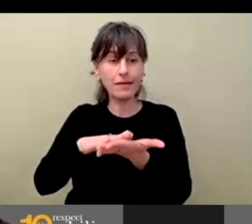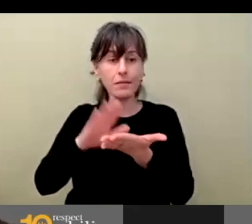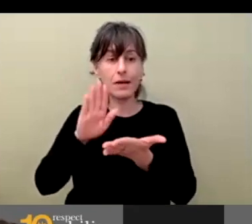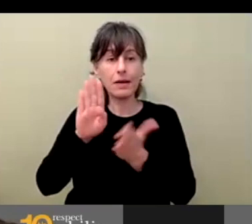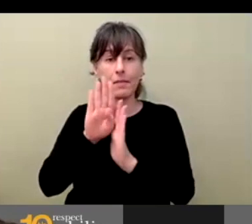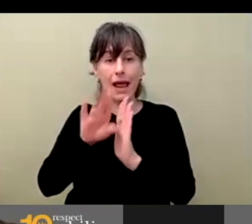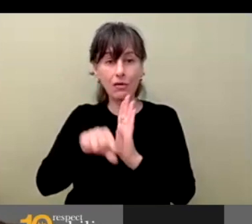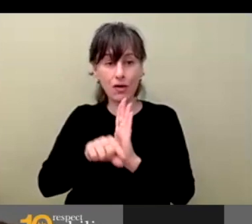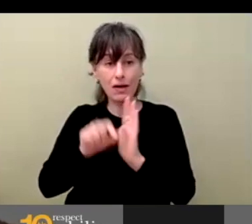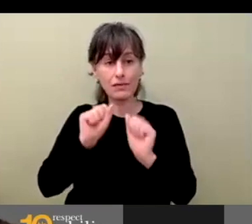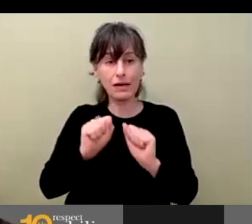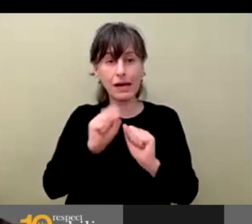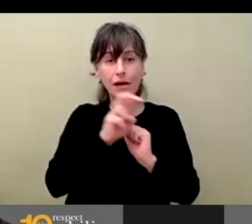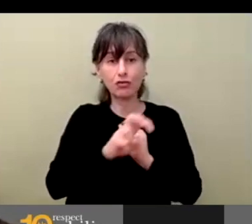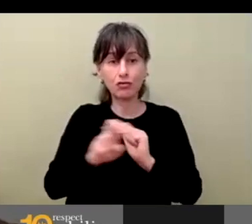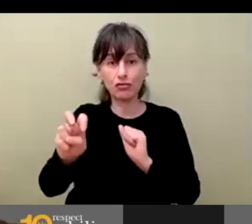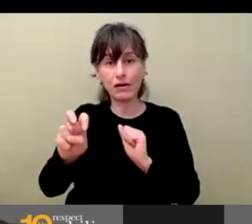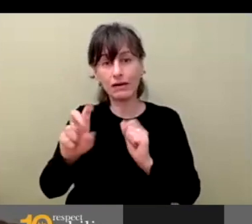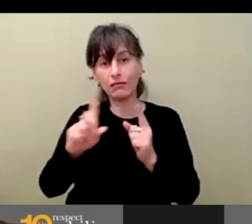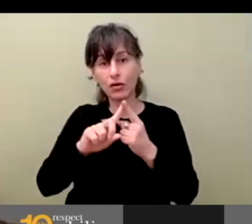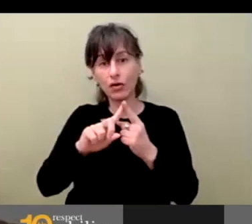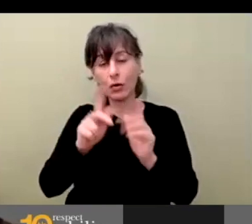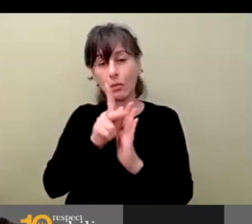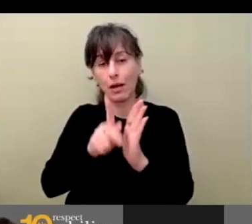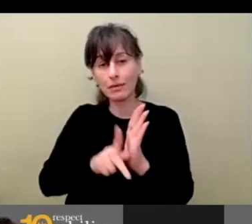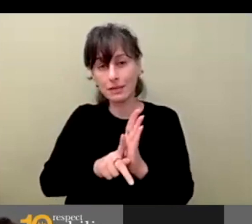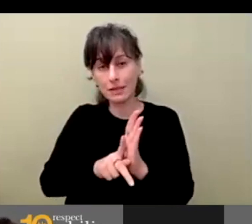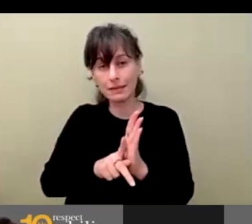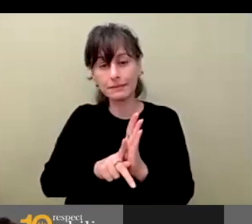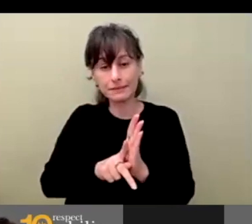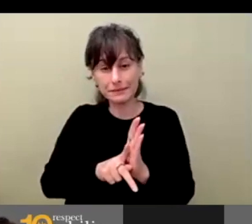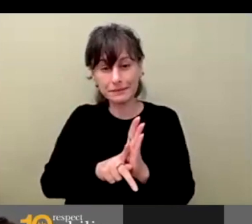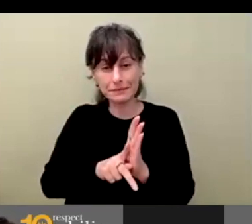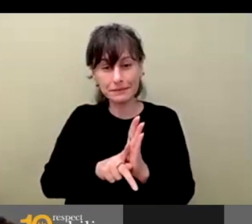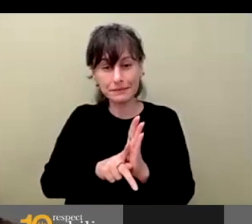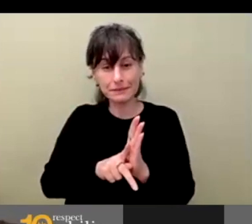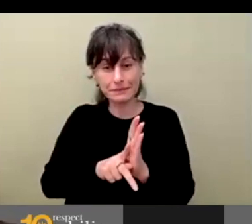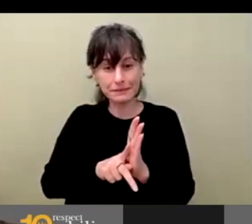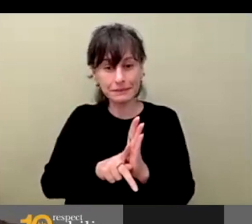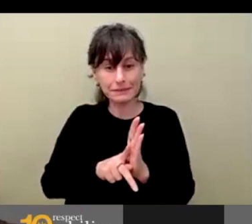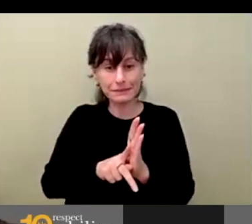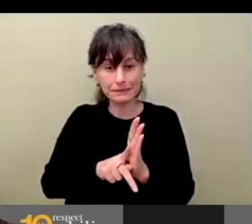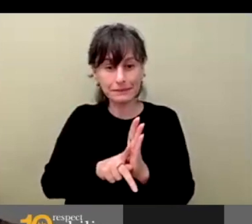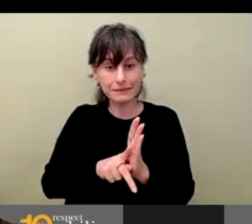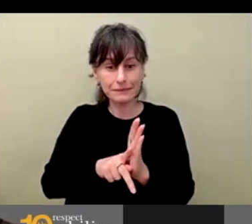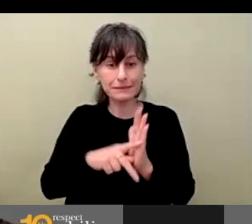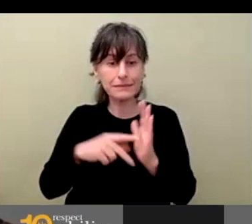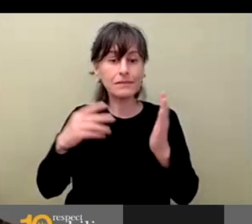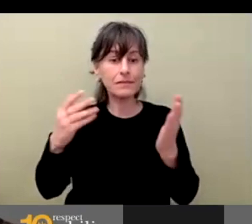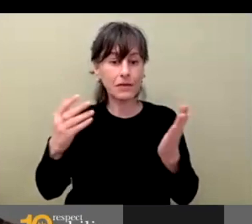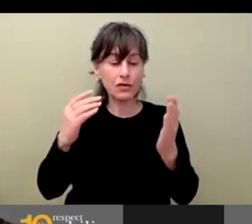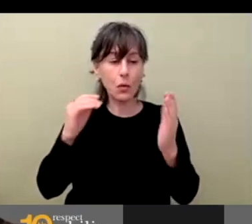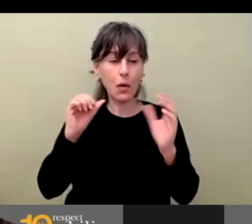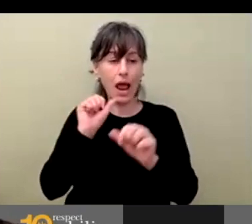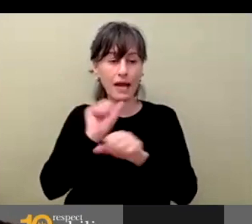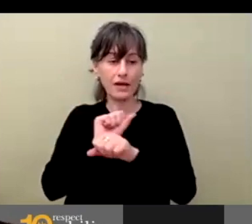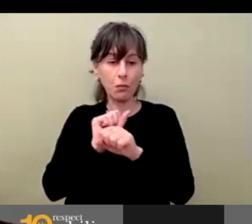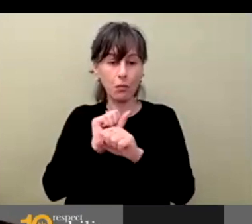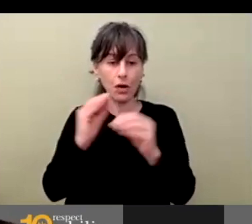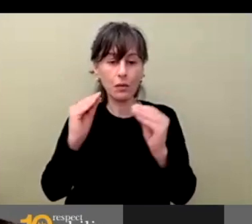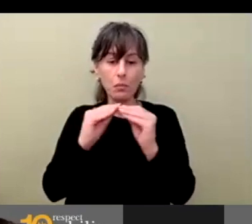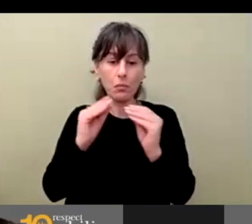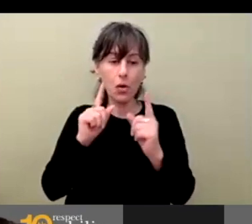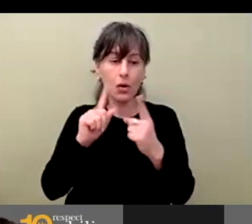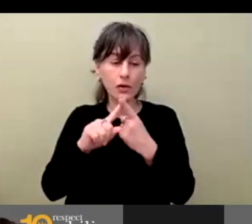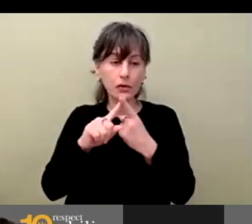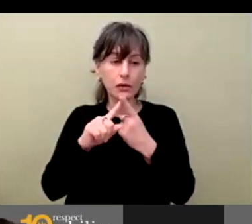can translate to policy, and so I can work better towards leading and leaving